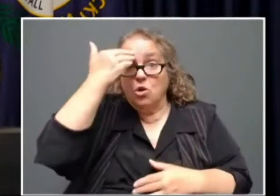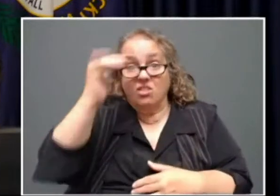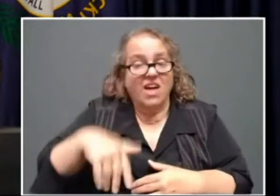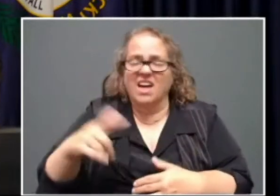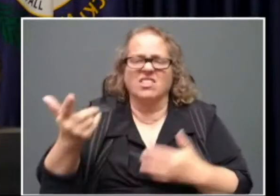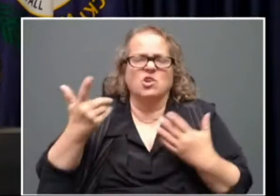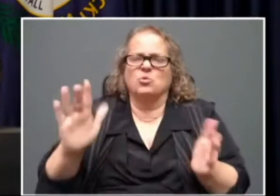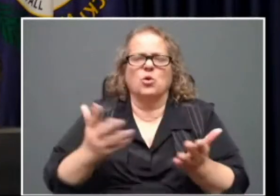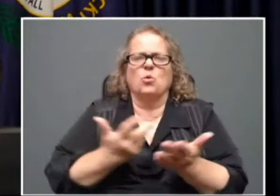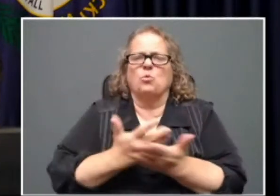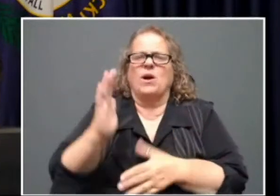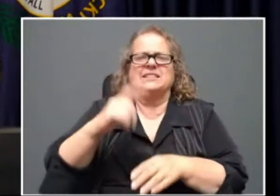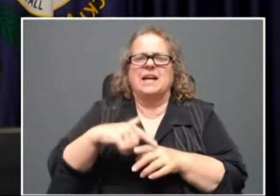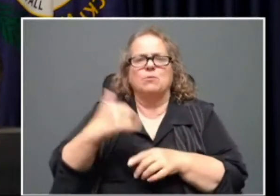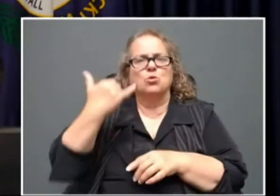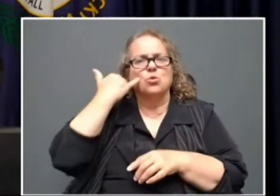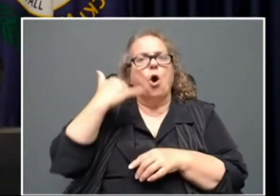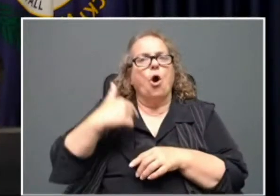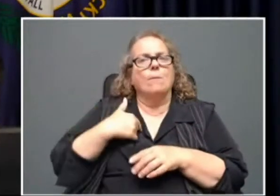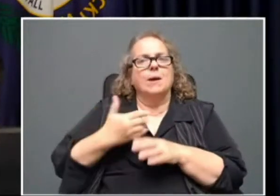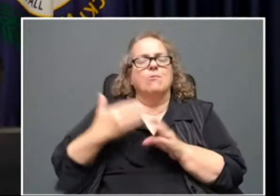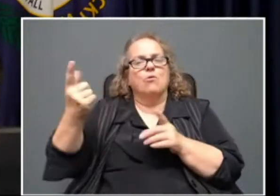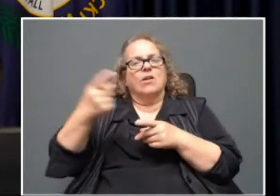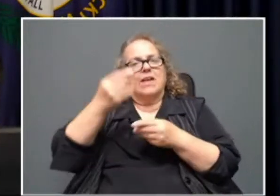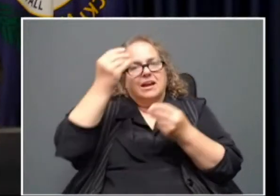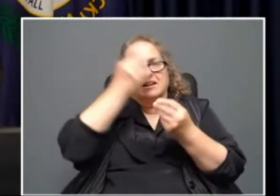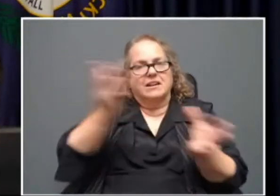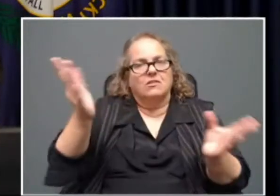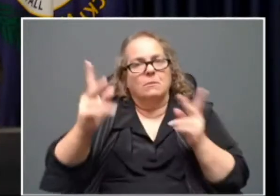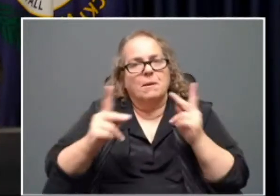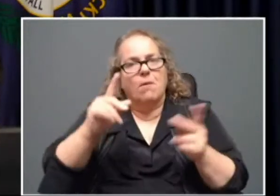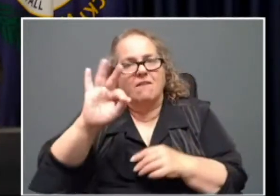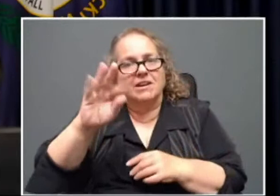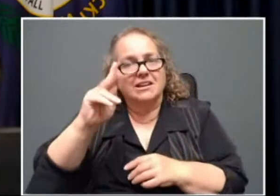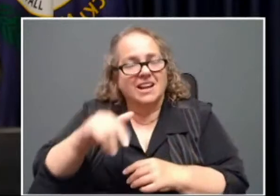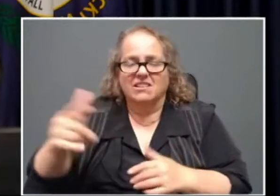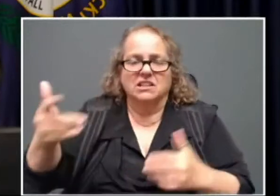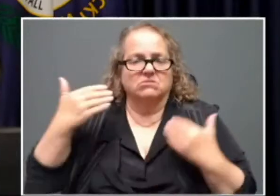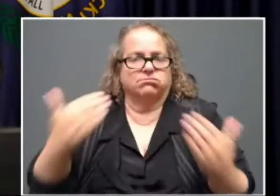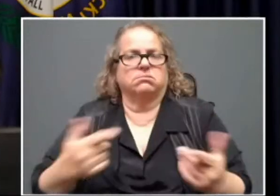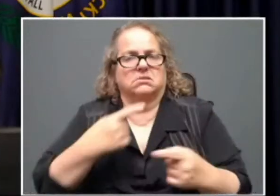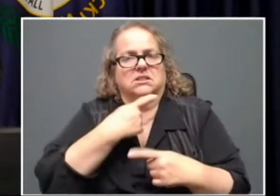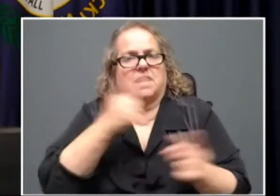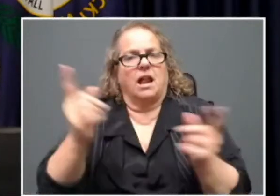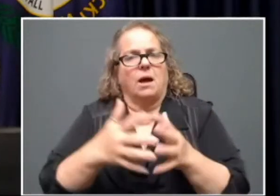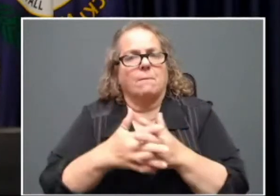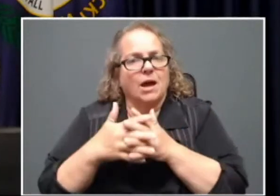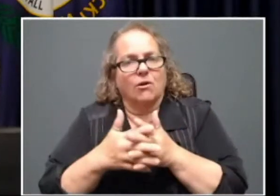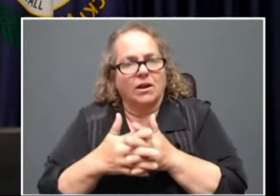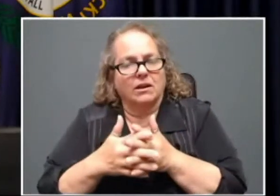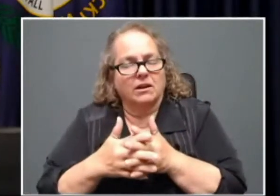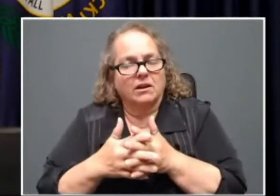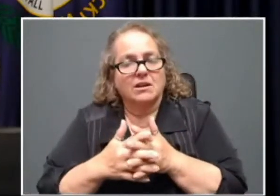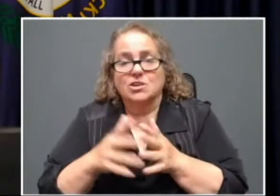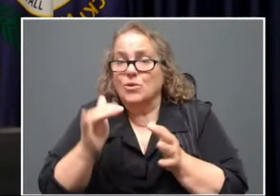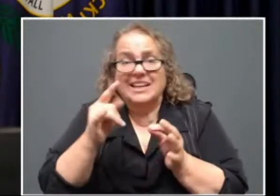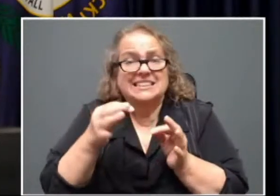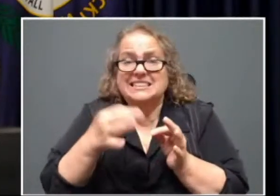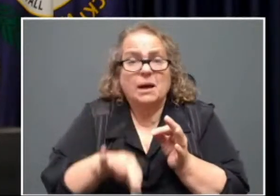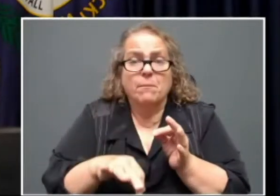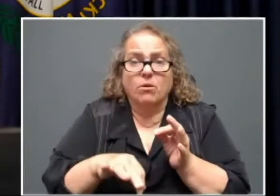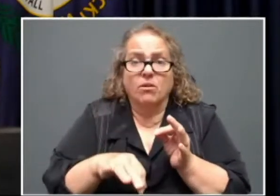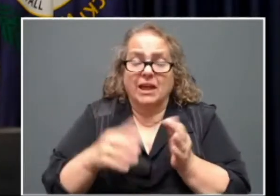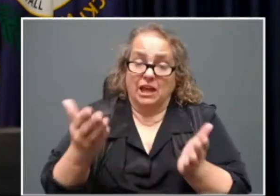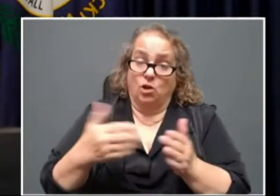calling me before they tell the people of Kentucky and of America. So it's pretty simple here in Kentucky, right? Until